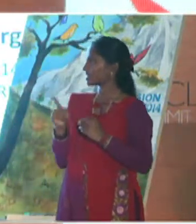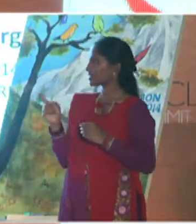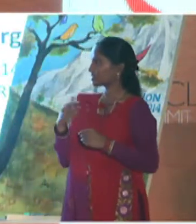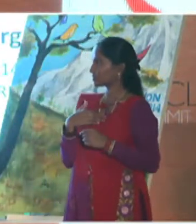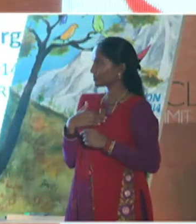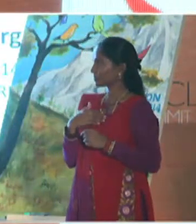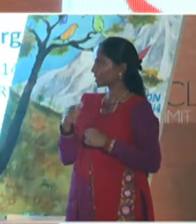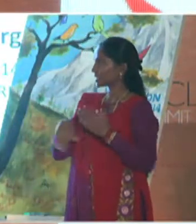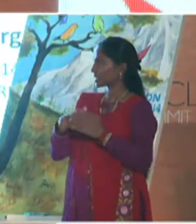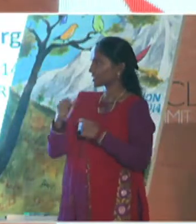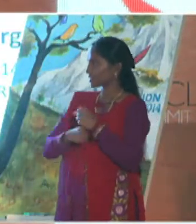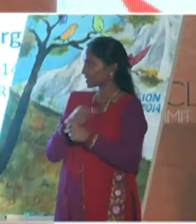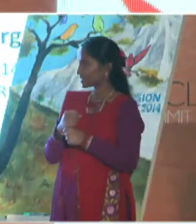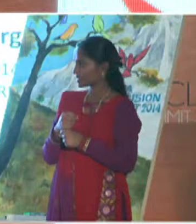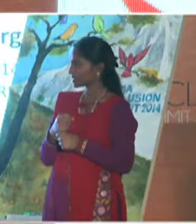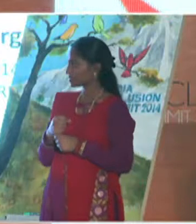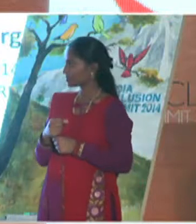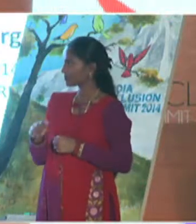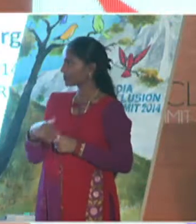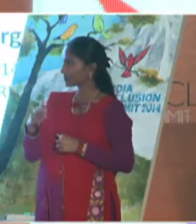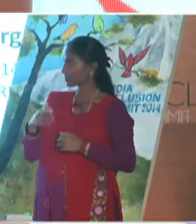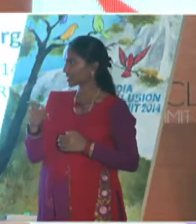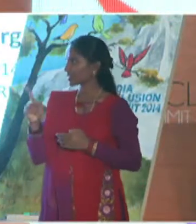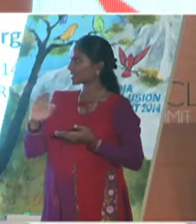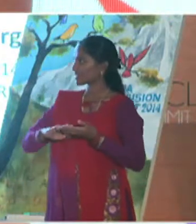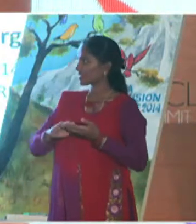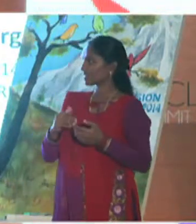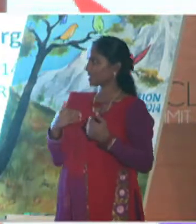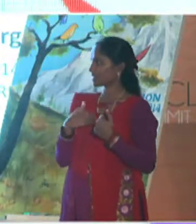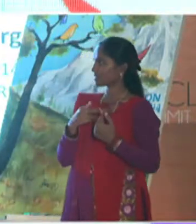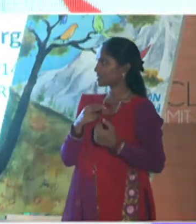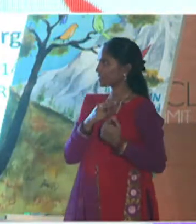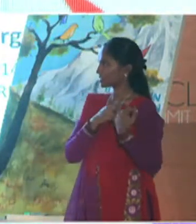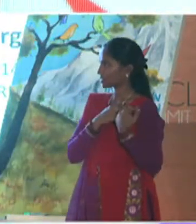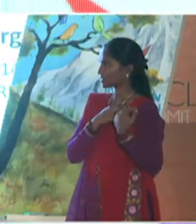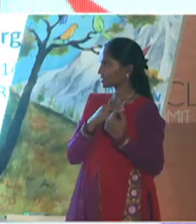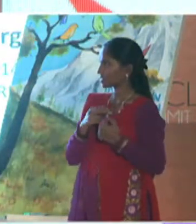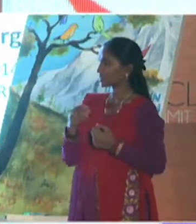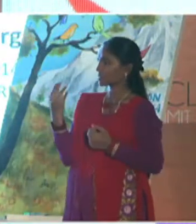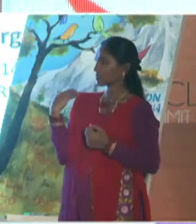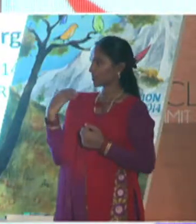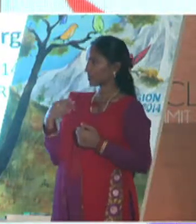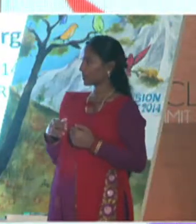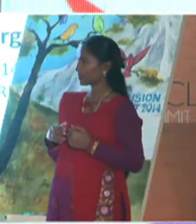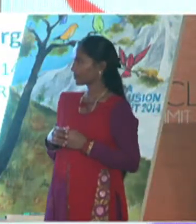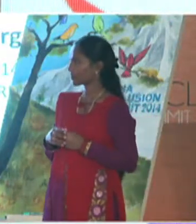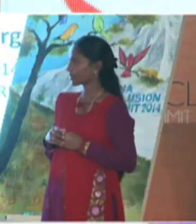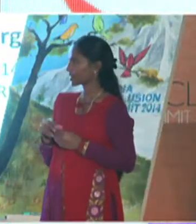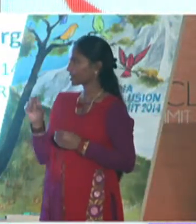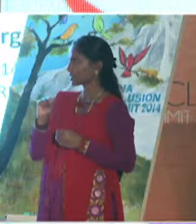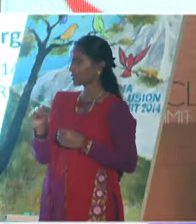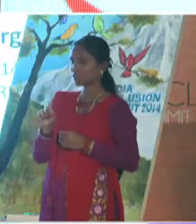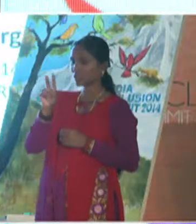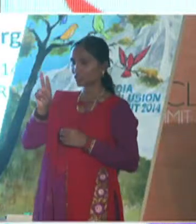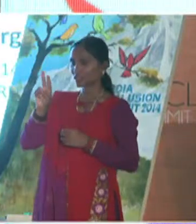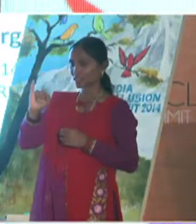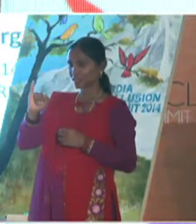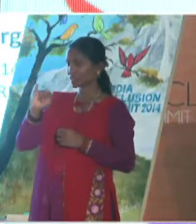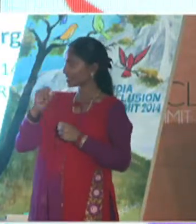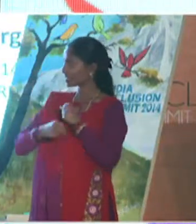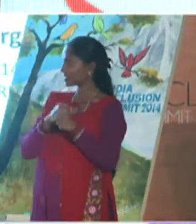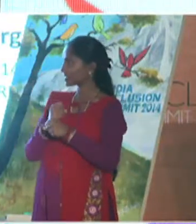in a week everything will be gone. Well, he was right. My red spots were gone, but my skin was gone. So during these 6 years, I couldn't wear